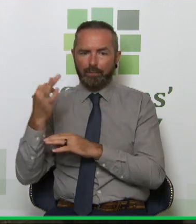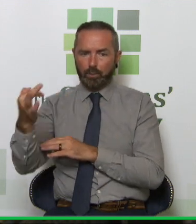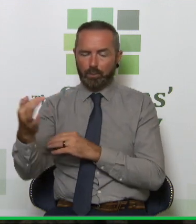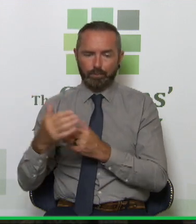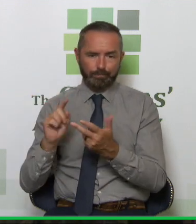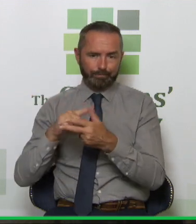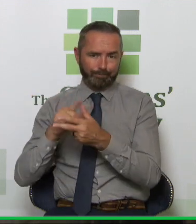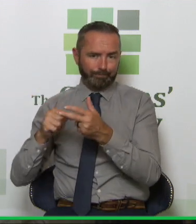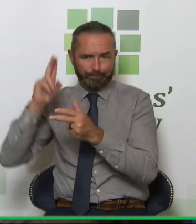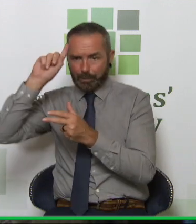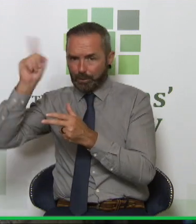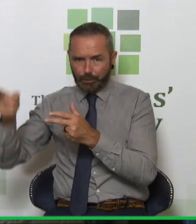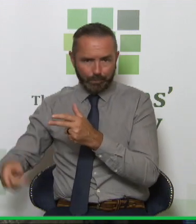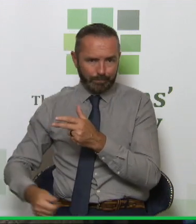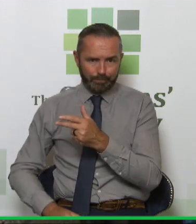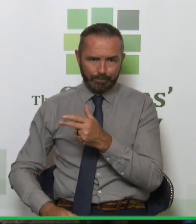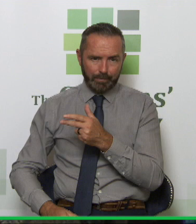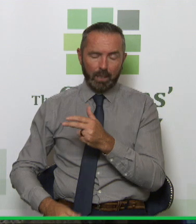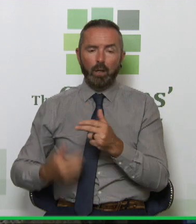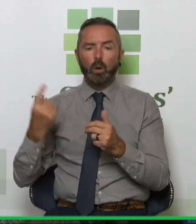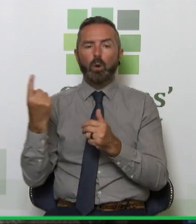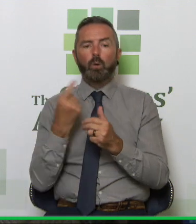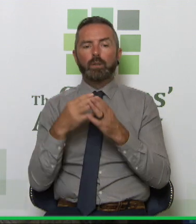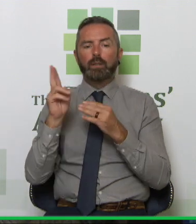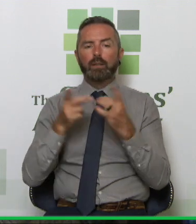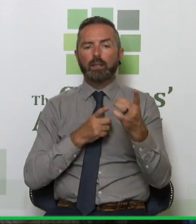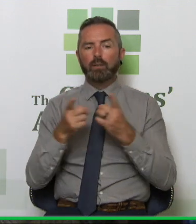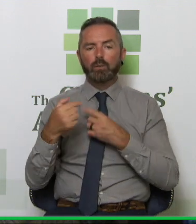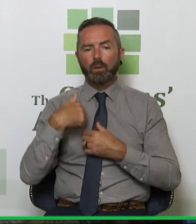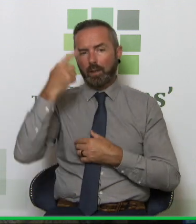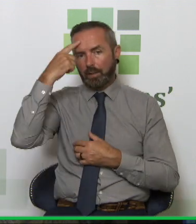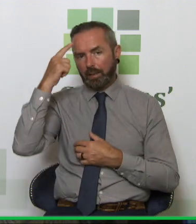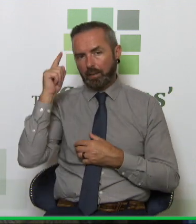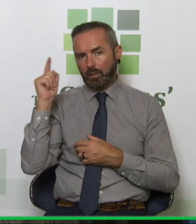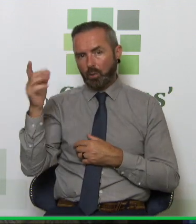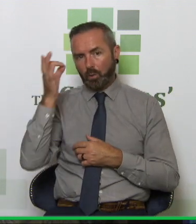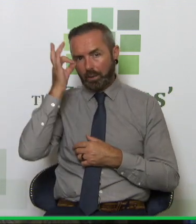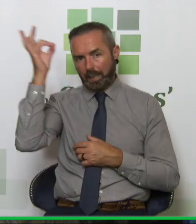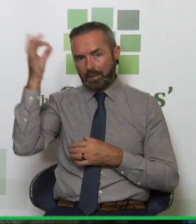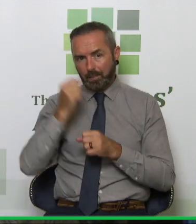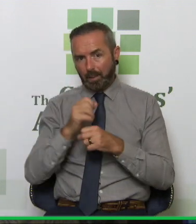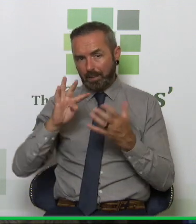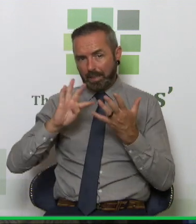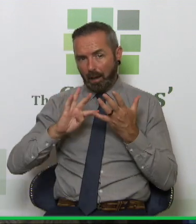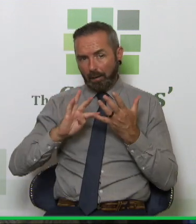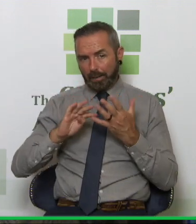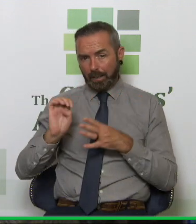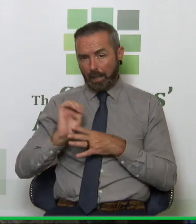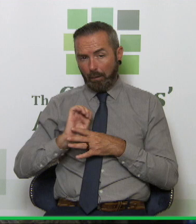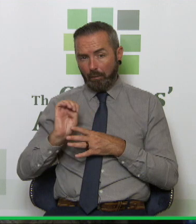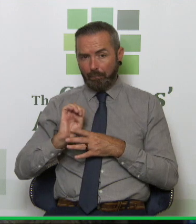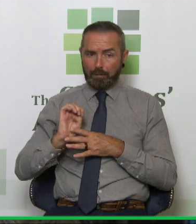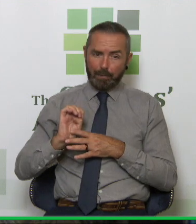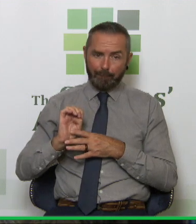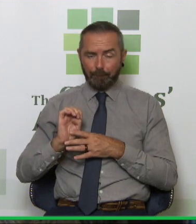this. But like I said earlier, all we can do, you know, I mean, I think your guess that 9 practitioners isn't going to be enough